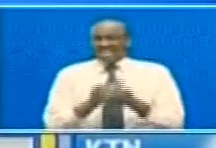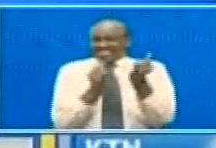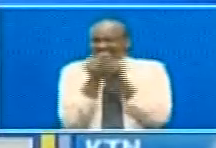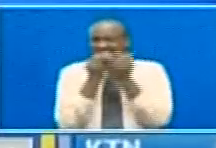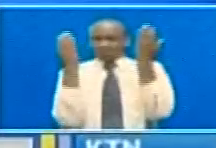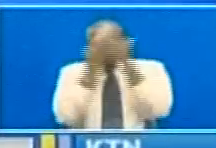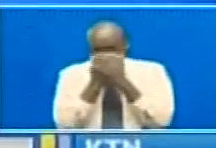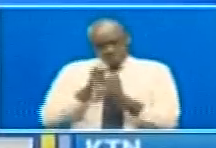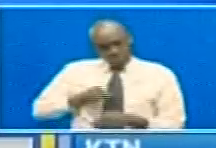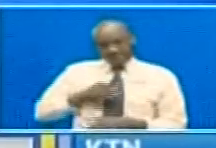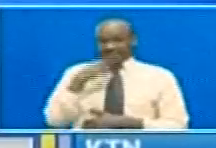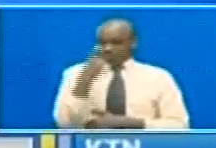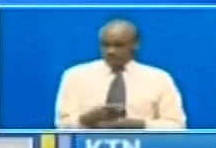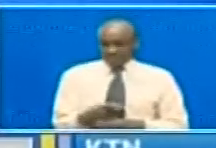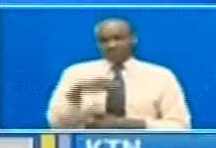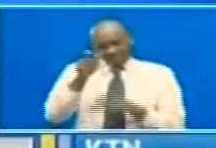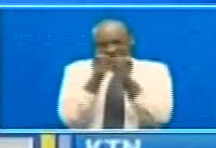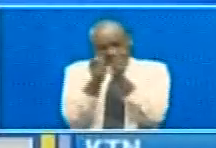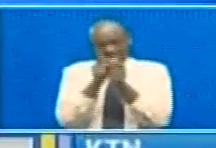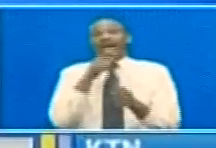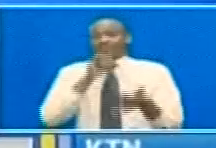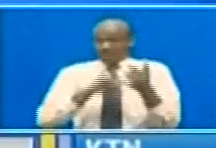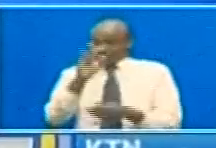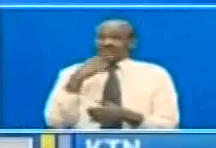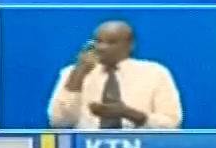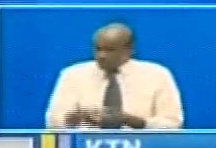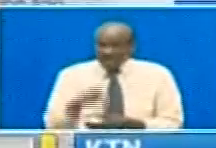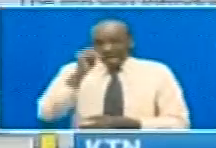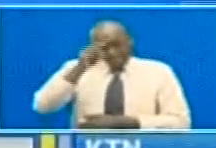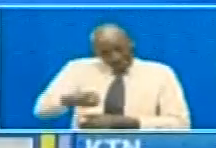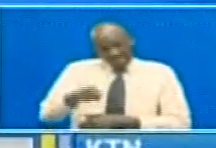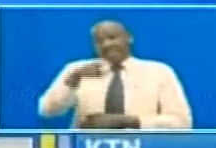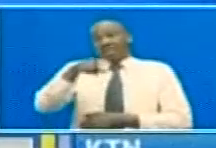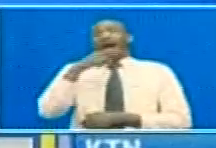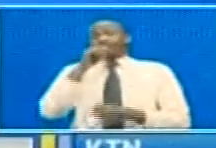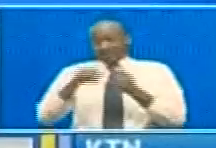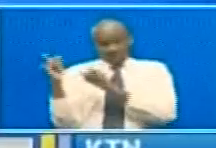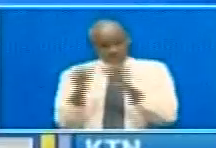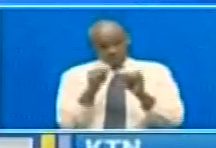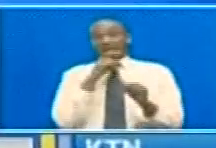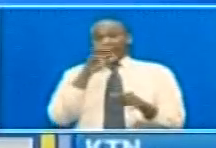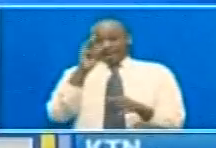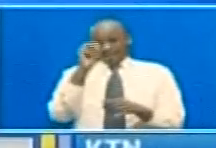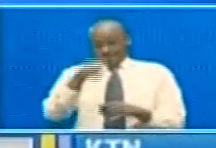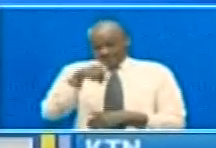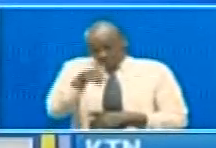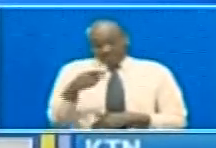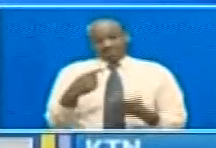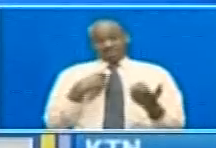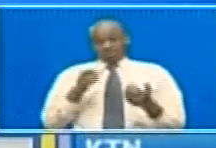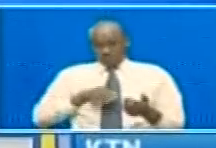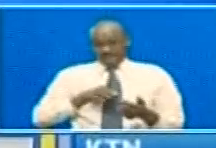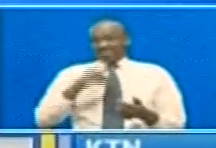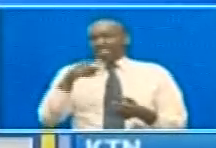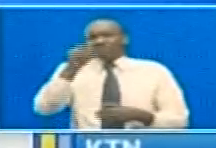night, the woman sent several messages to her husband, saying the MP he had introduced her to had asked for sexual favors,